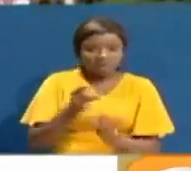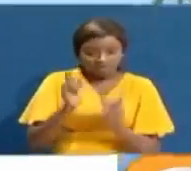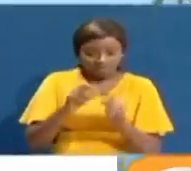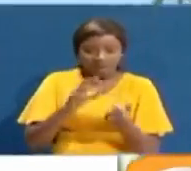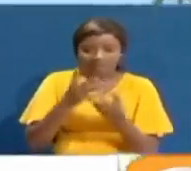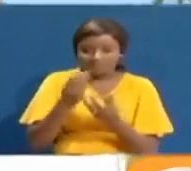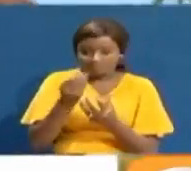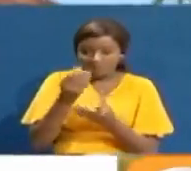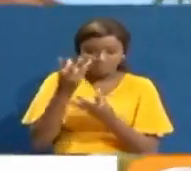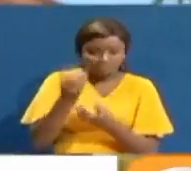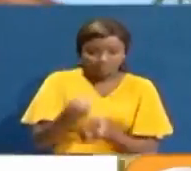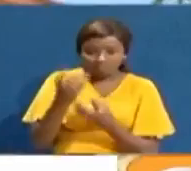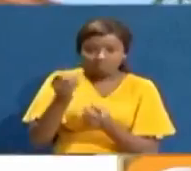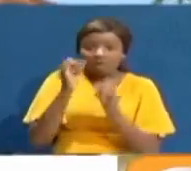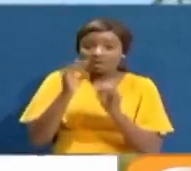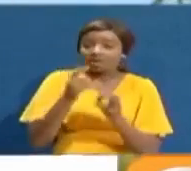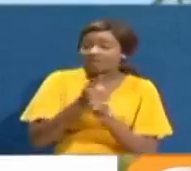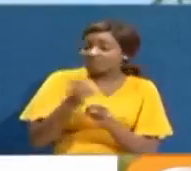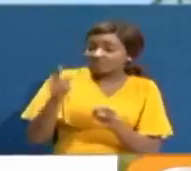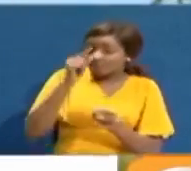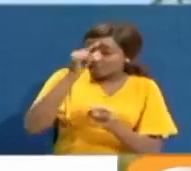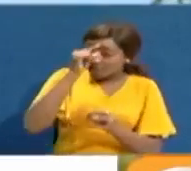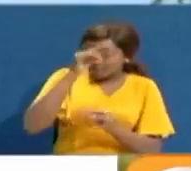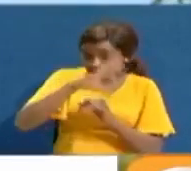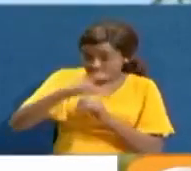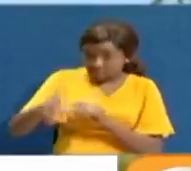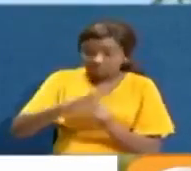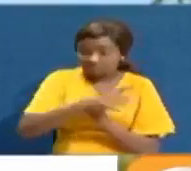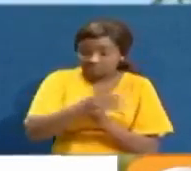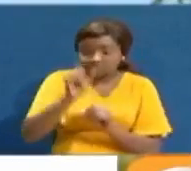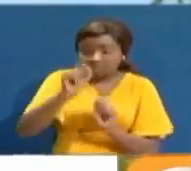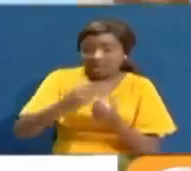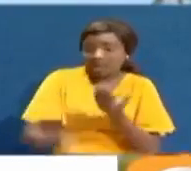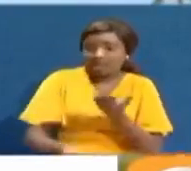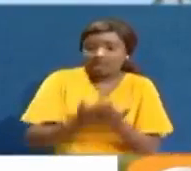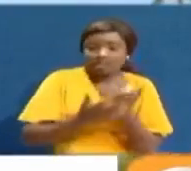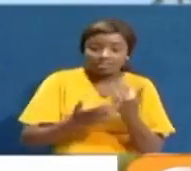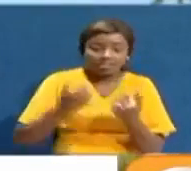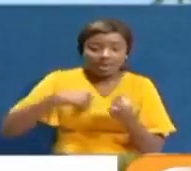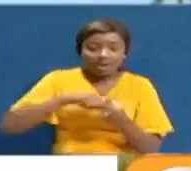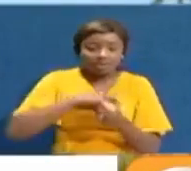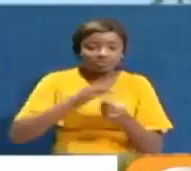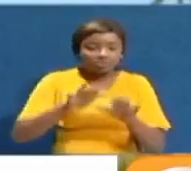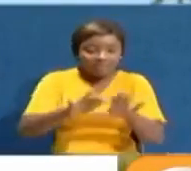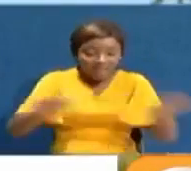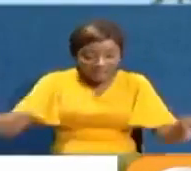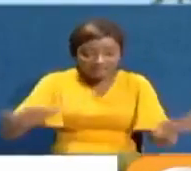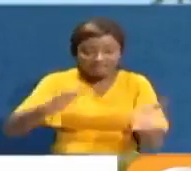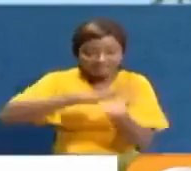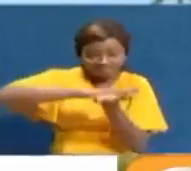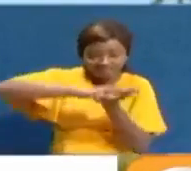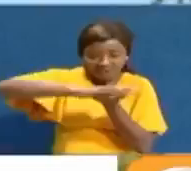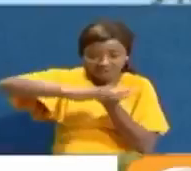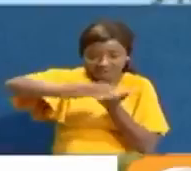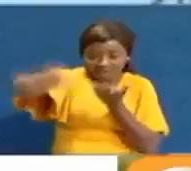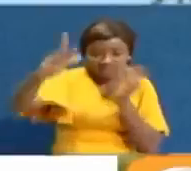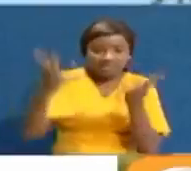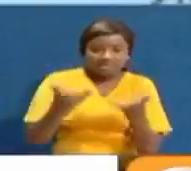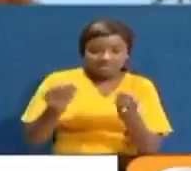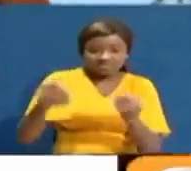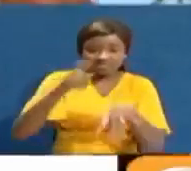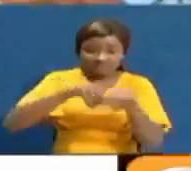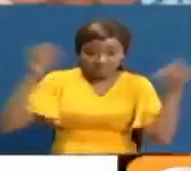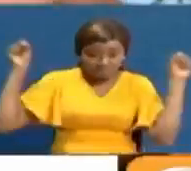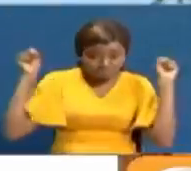venture. Kama wanaweza tusaidia na landing plat yenye wanaweza komboa ama walease shamba hapa chini, and